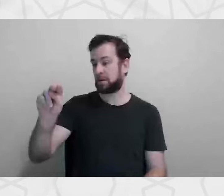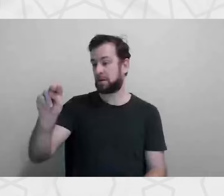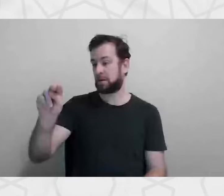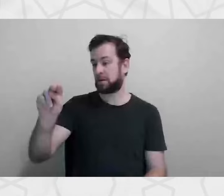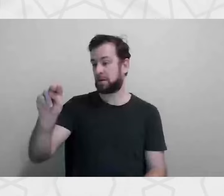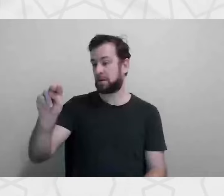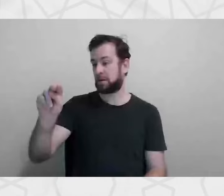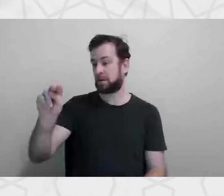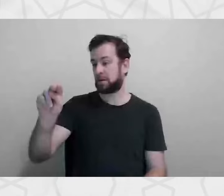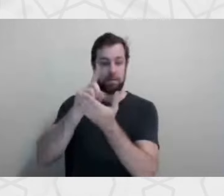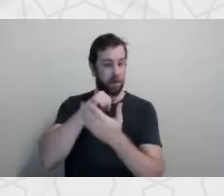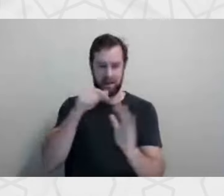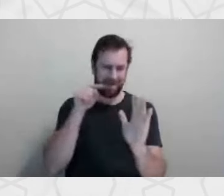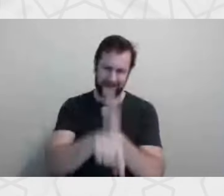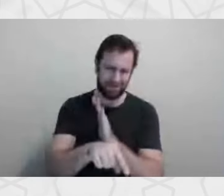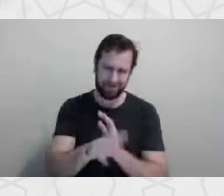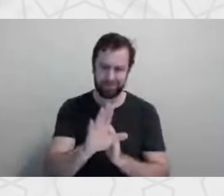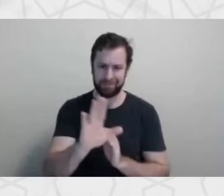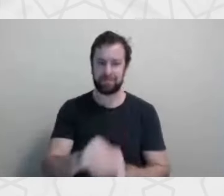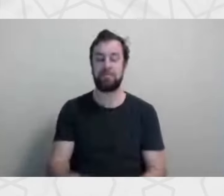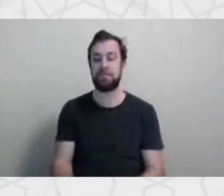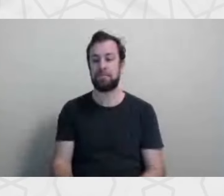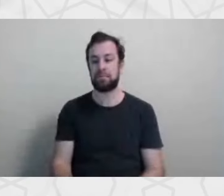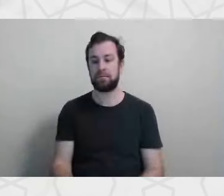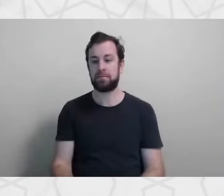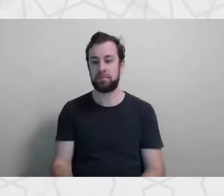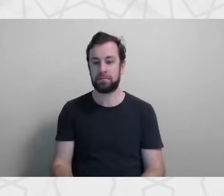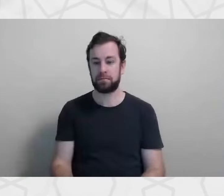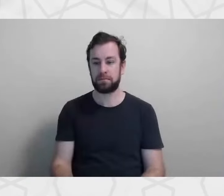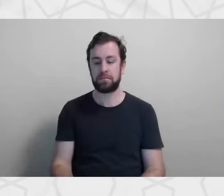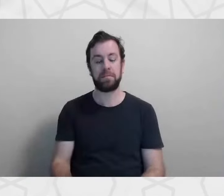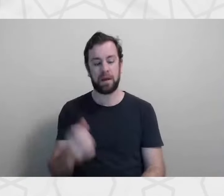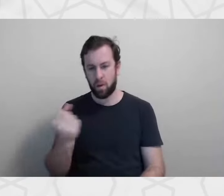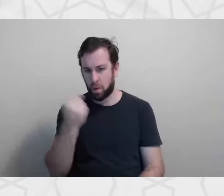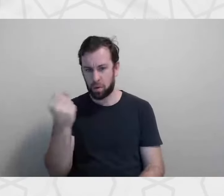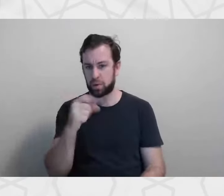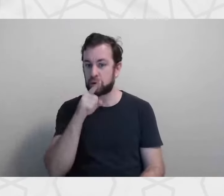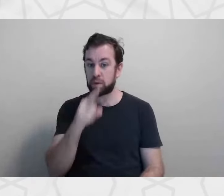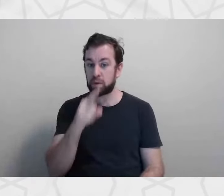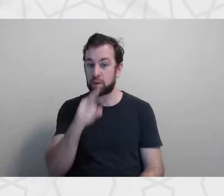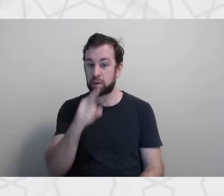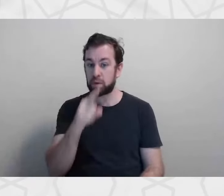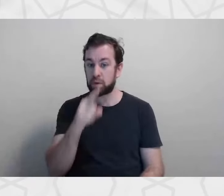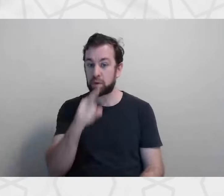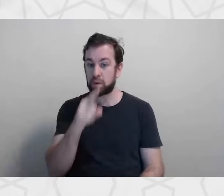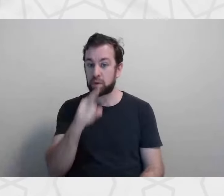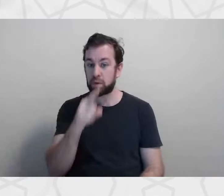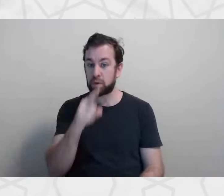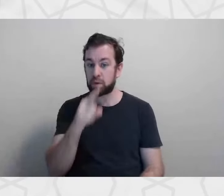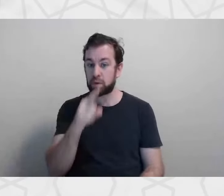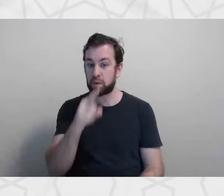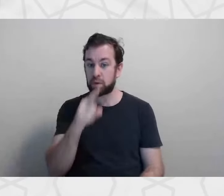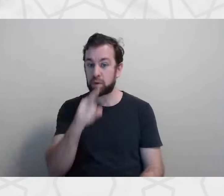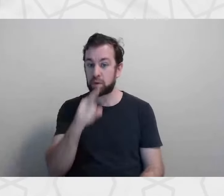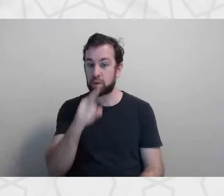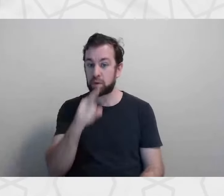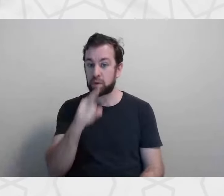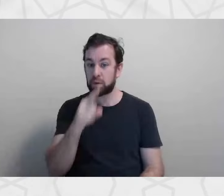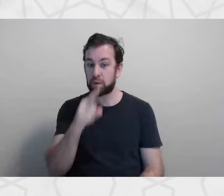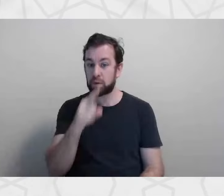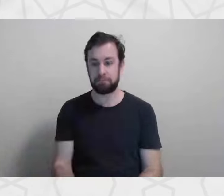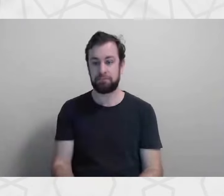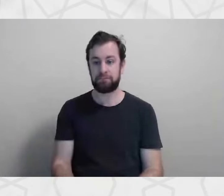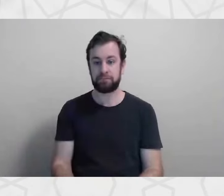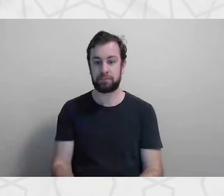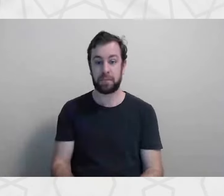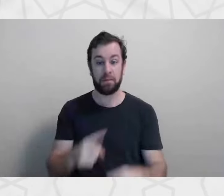believe he was not killed, they held on to the truth in the best way they possibly could. But they